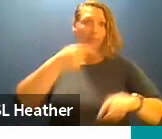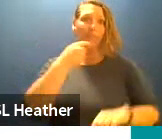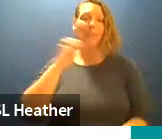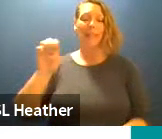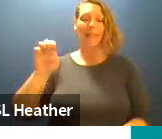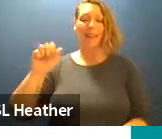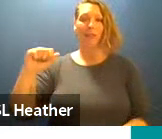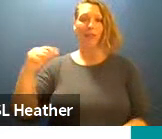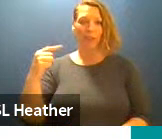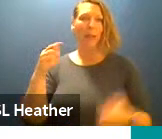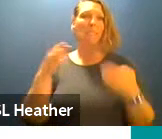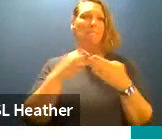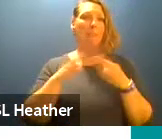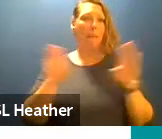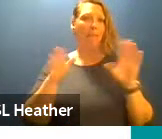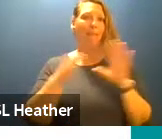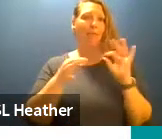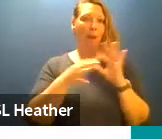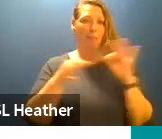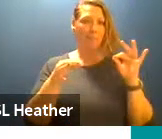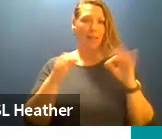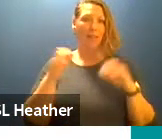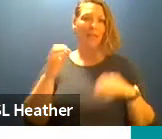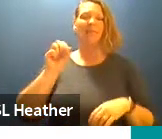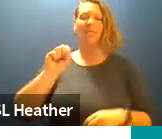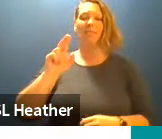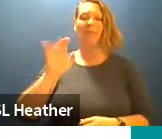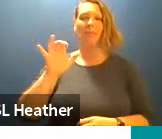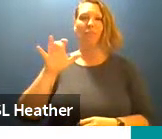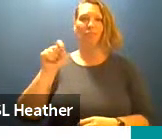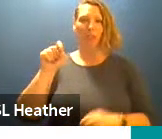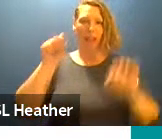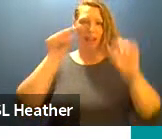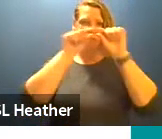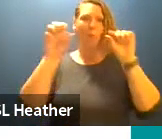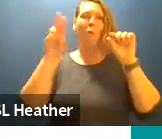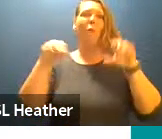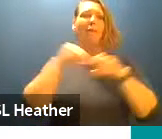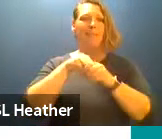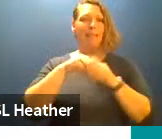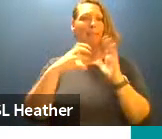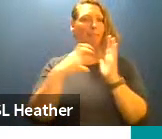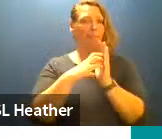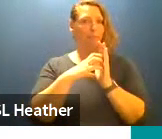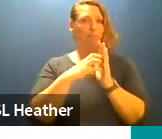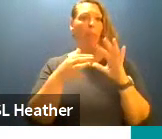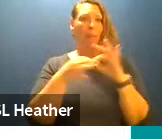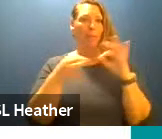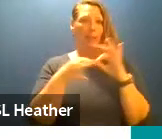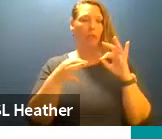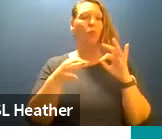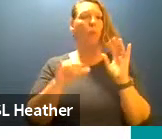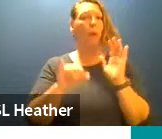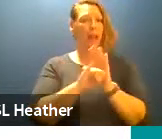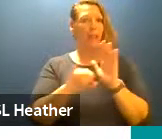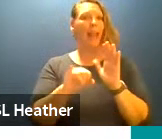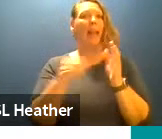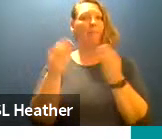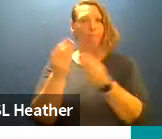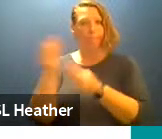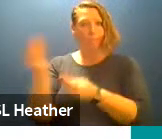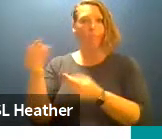EAG Public Comment in the subject line or in the body of the message for them to be identified and distributed to